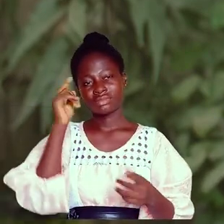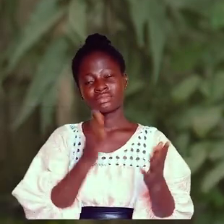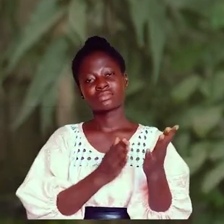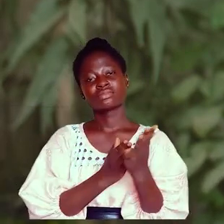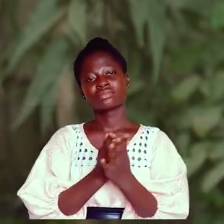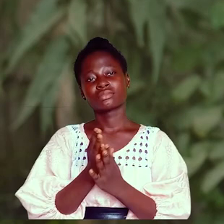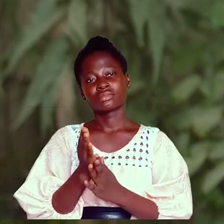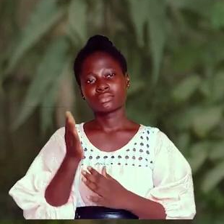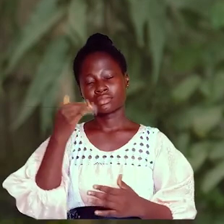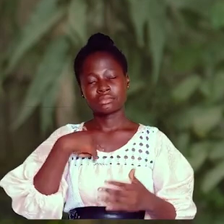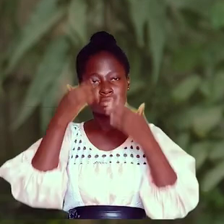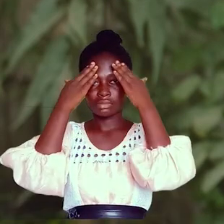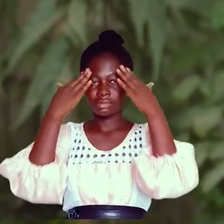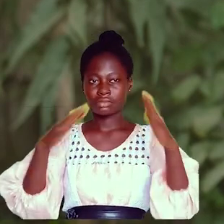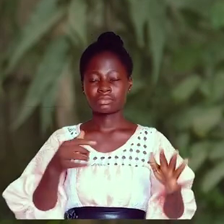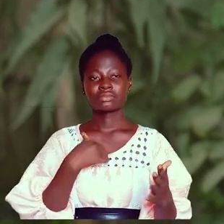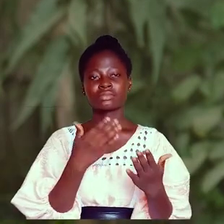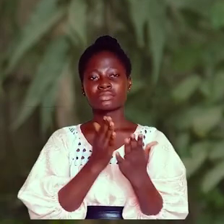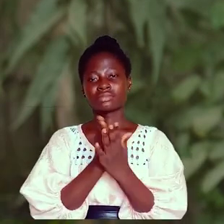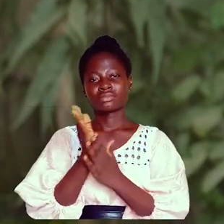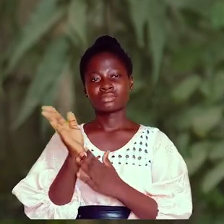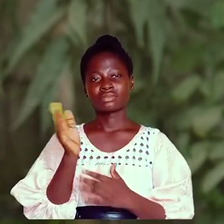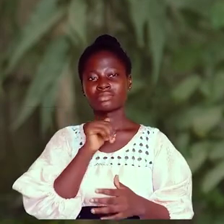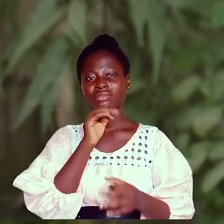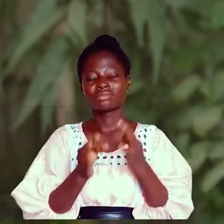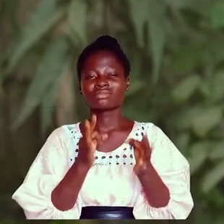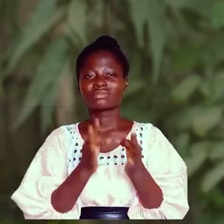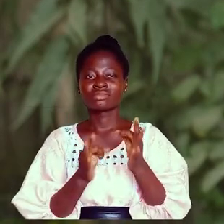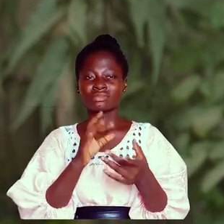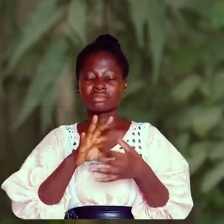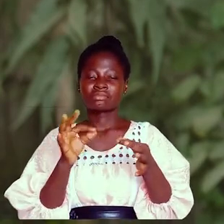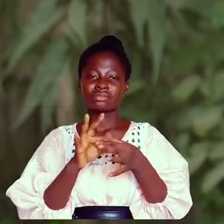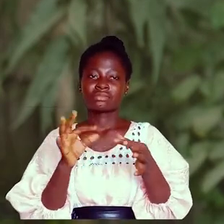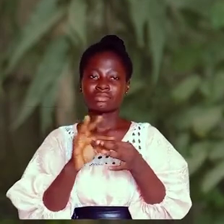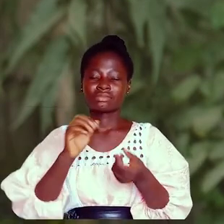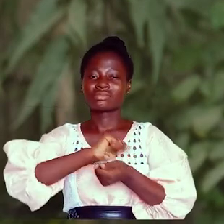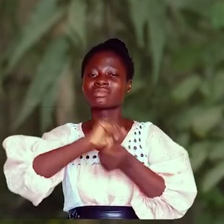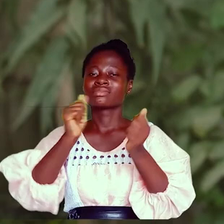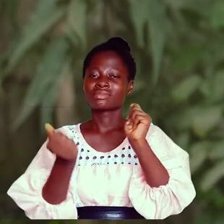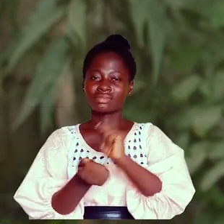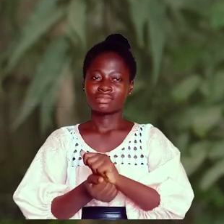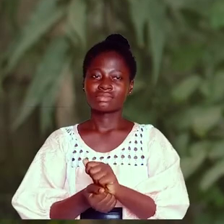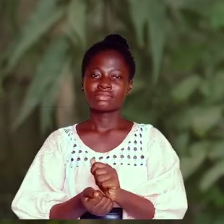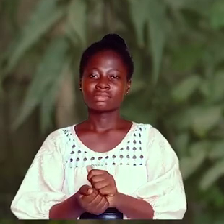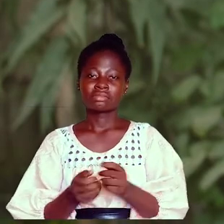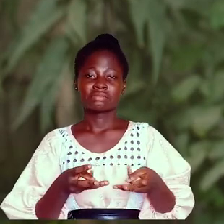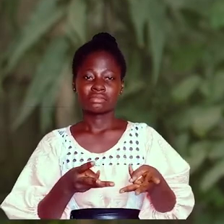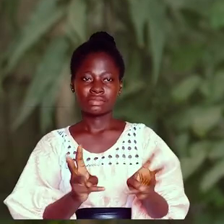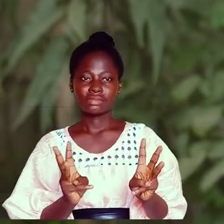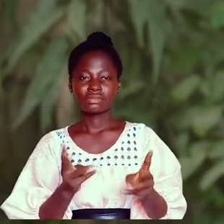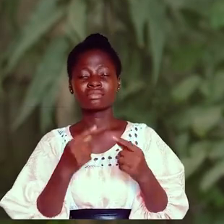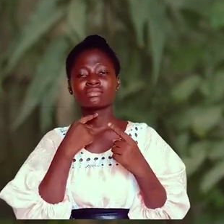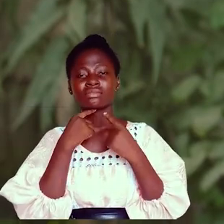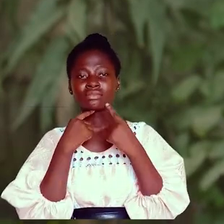right thing for them to do. I just didn't know that I had rights. If not, the story would have turned differently. I could have told